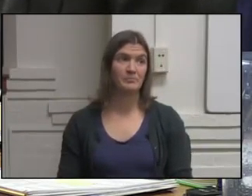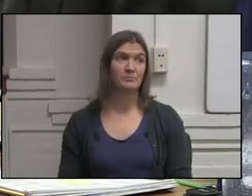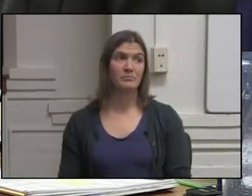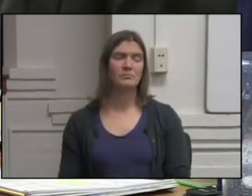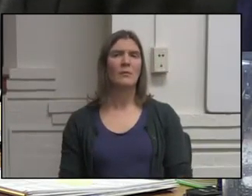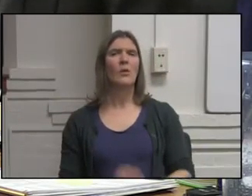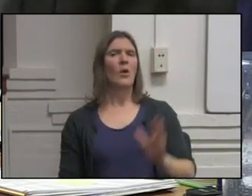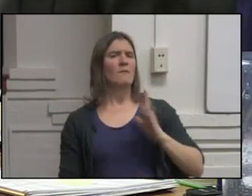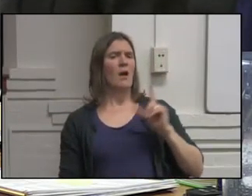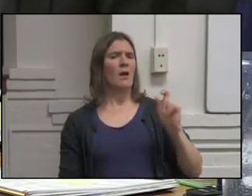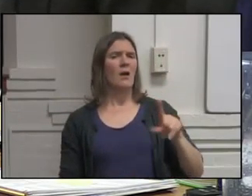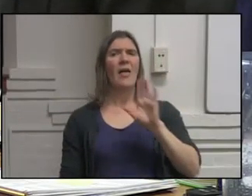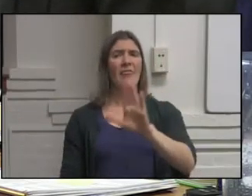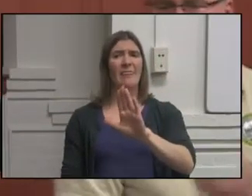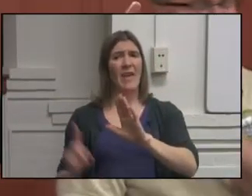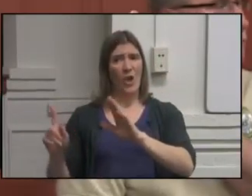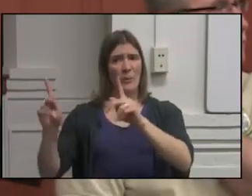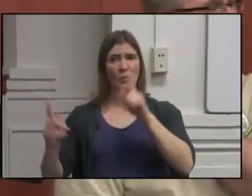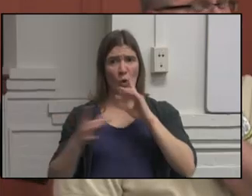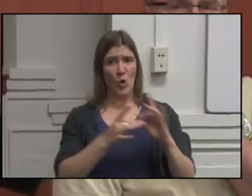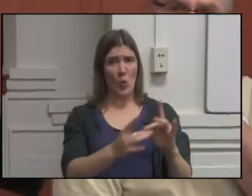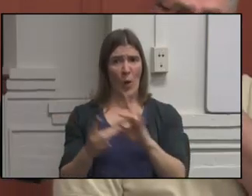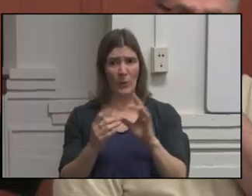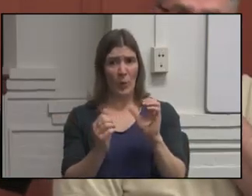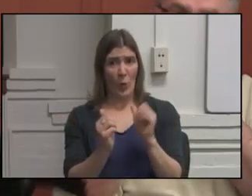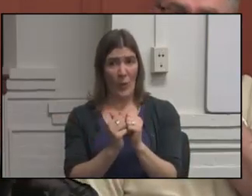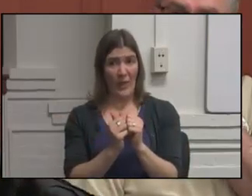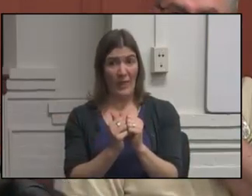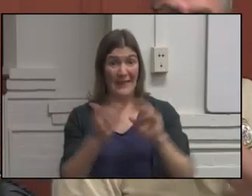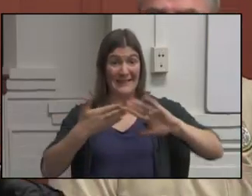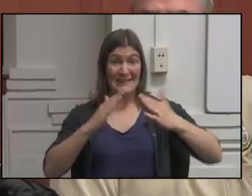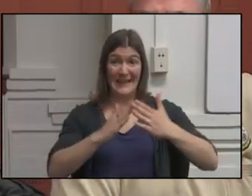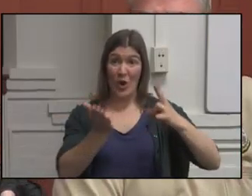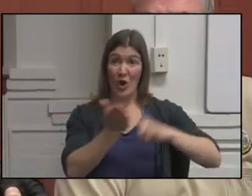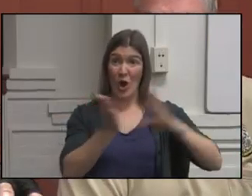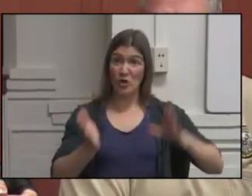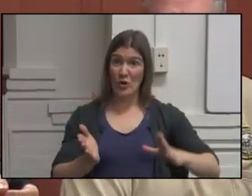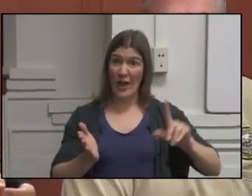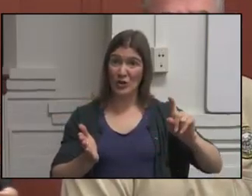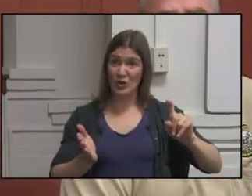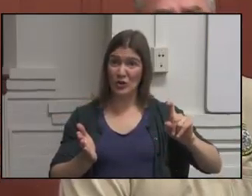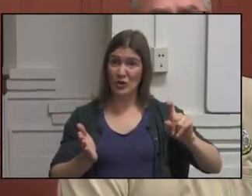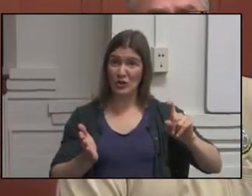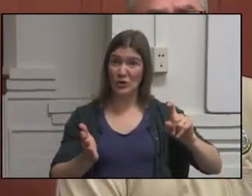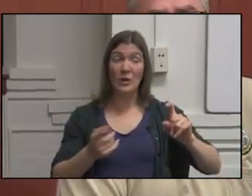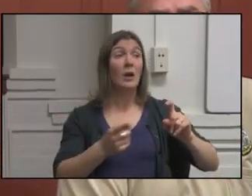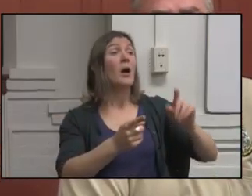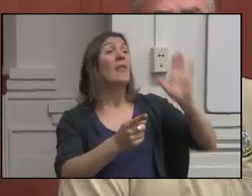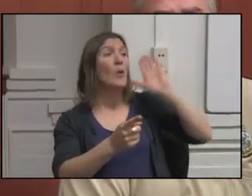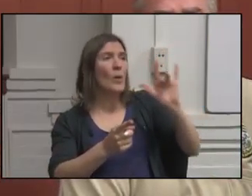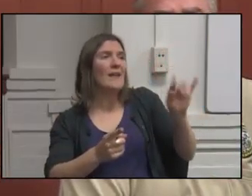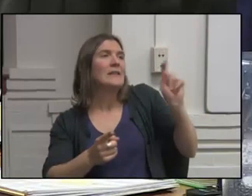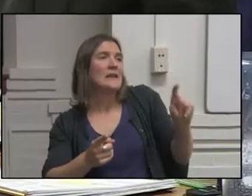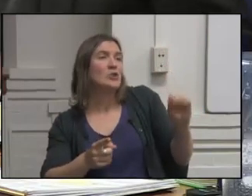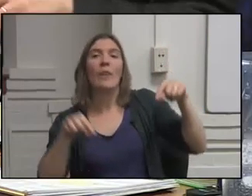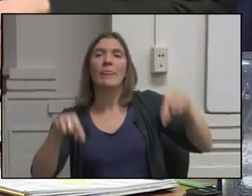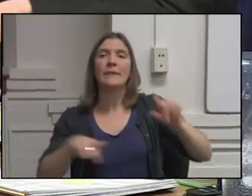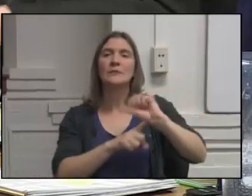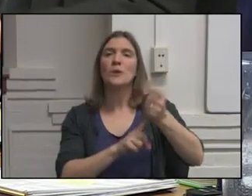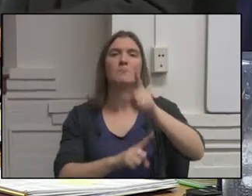Would their contractor cooperate with a municipal contractor? They would if they needed to. In this